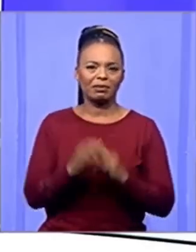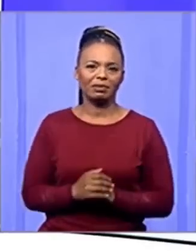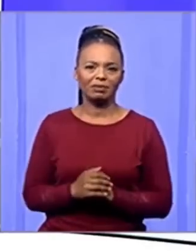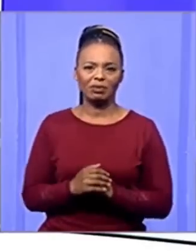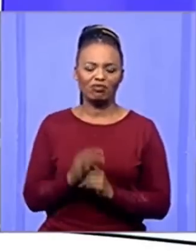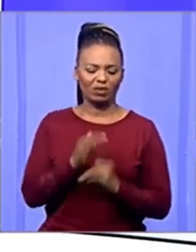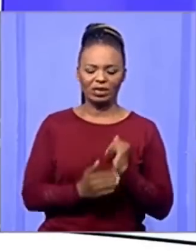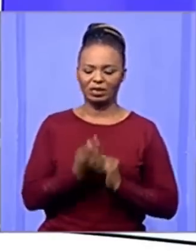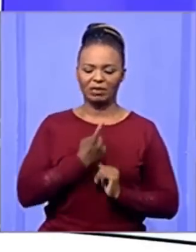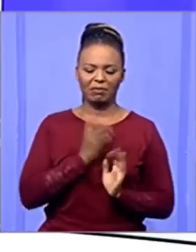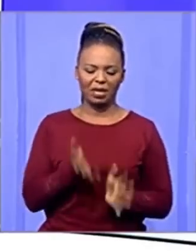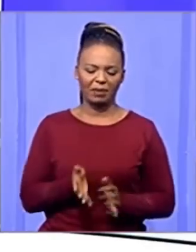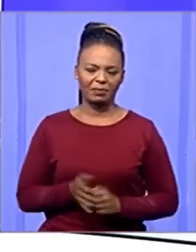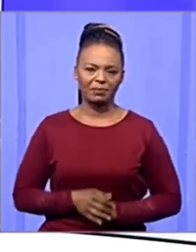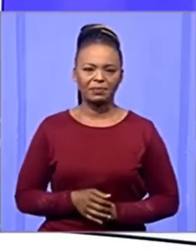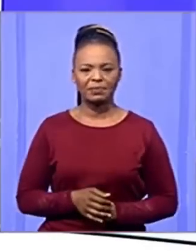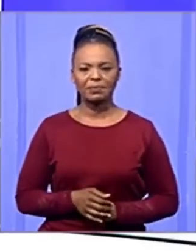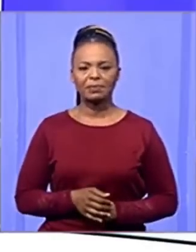seng setjhaba.